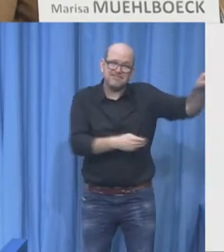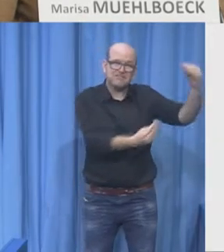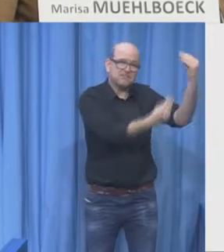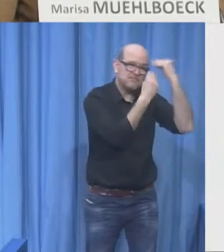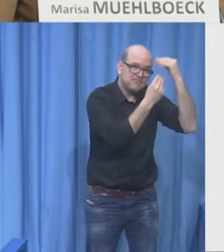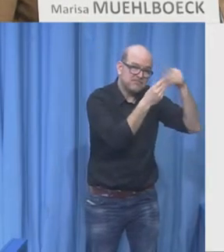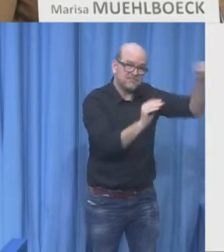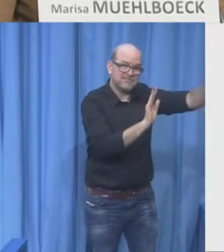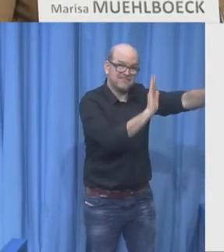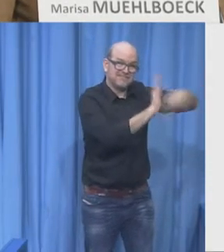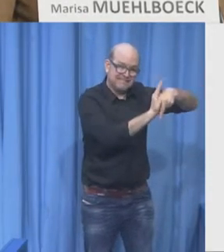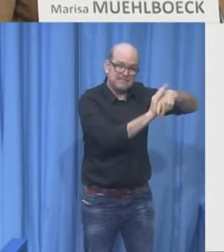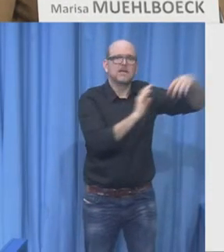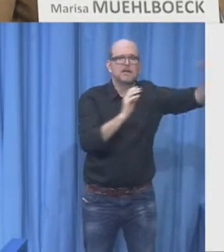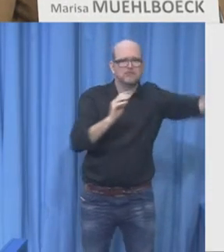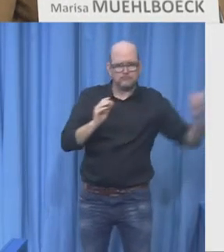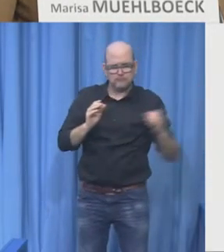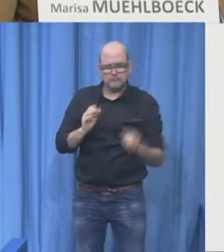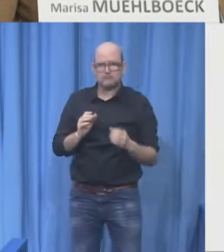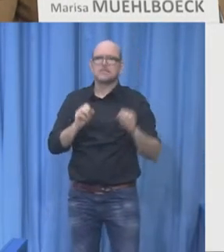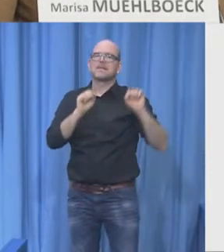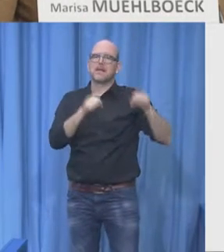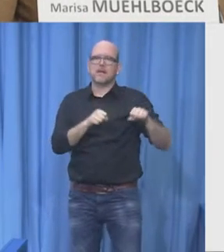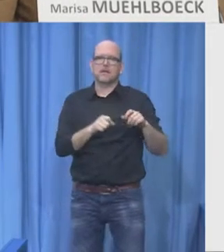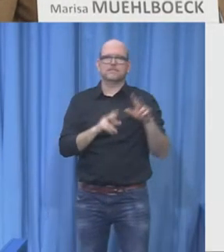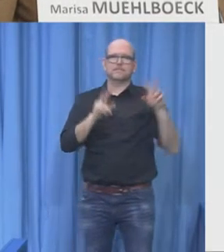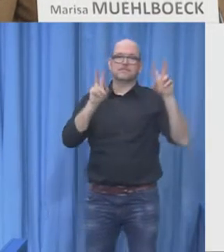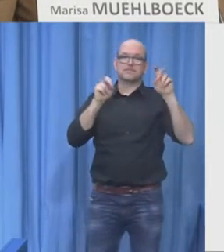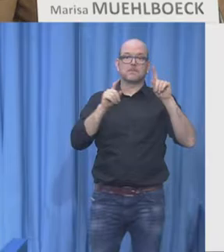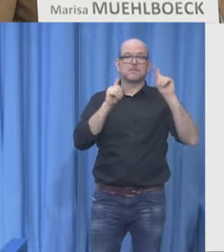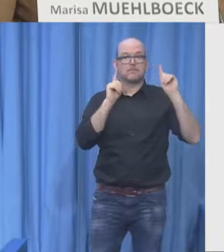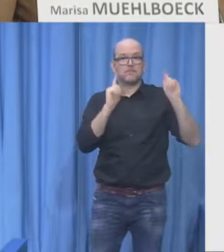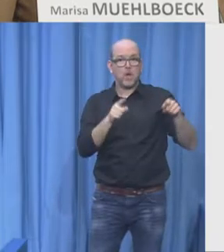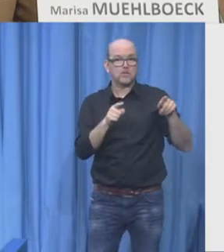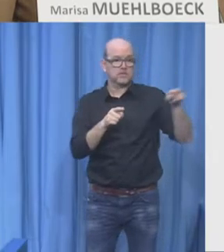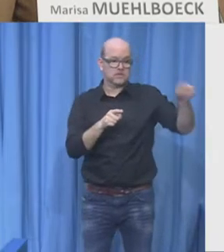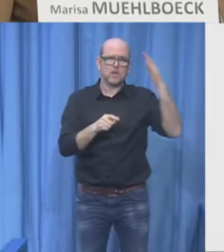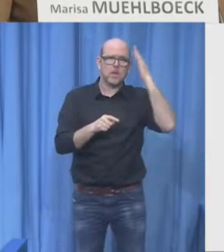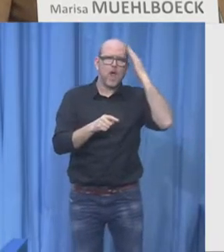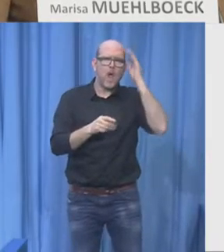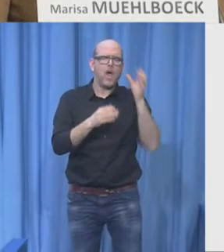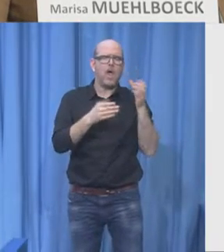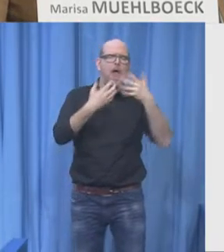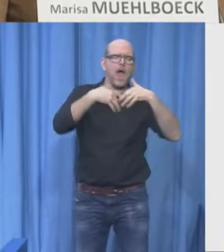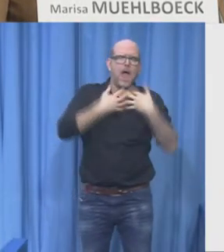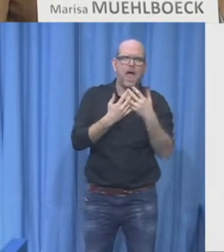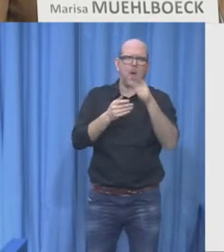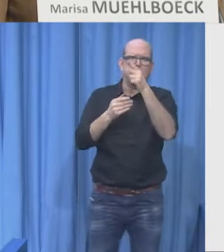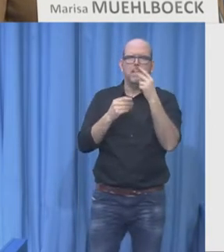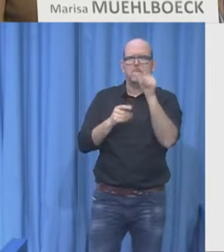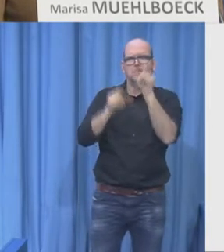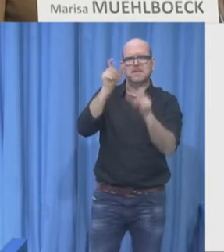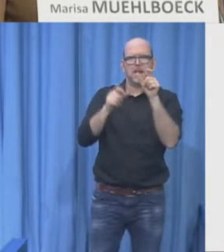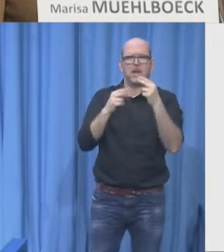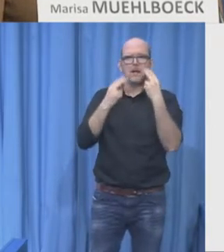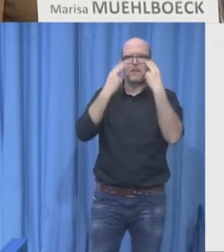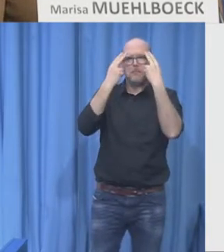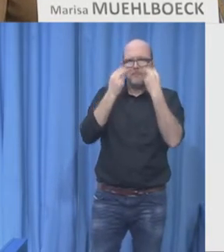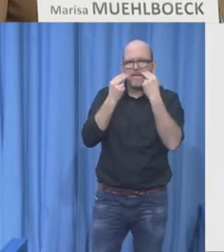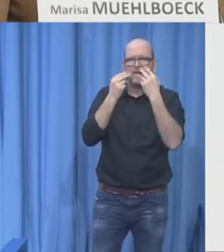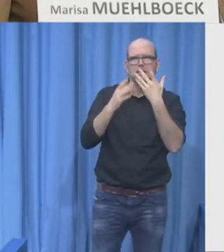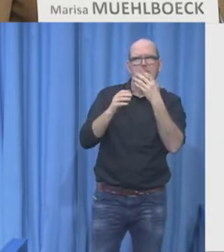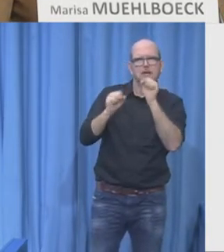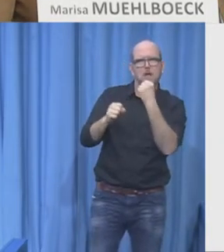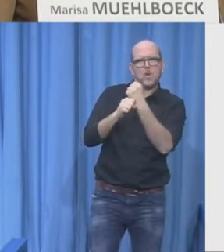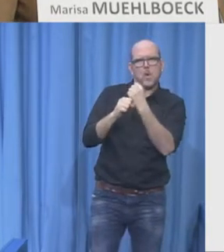medical tactile examiners for blind and visually impaired persons in Austria. And now, with the permission of